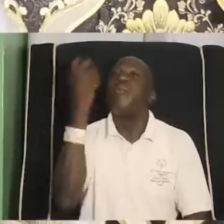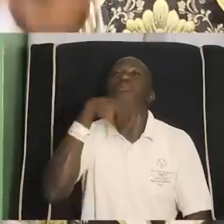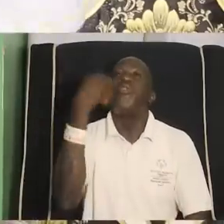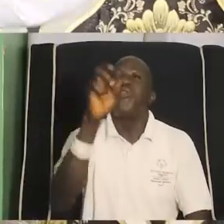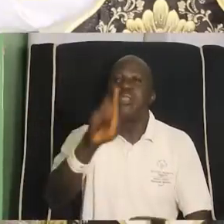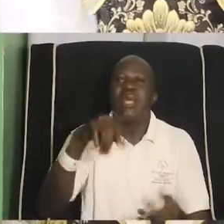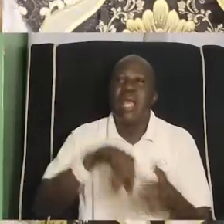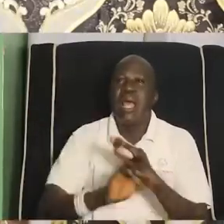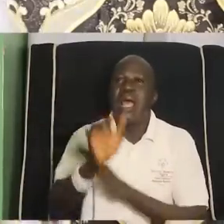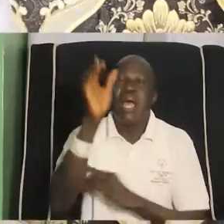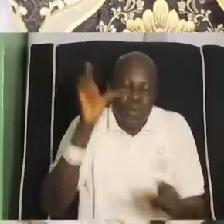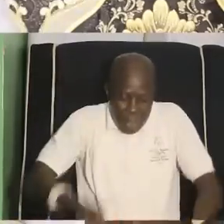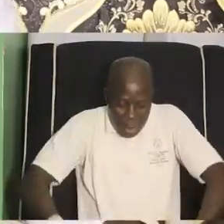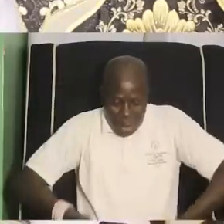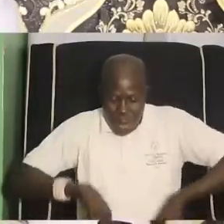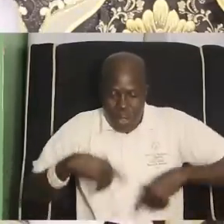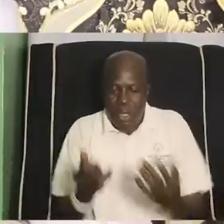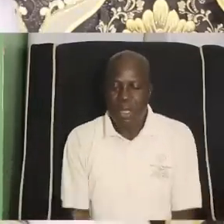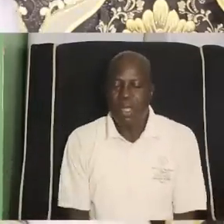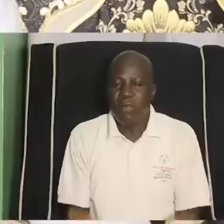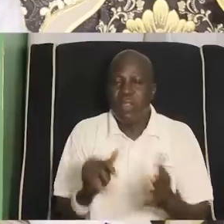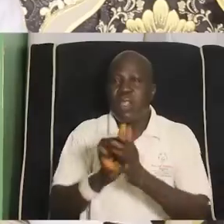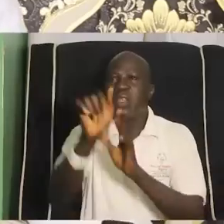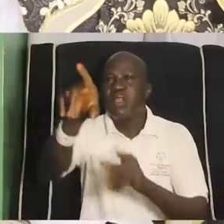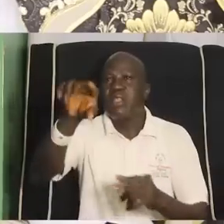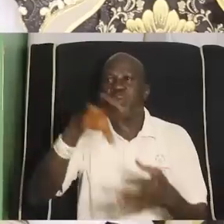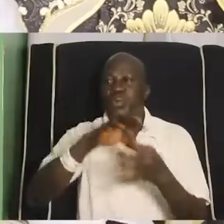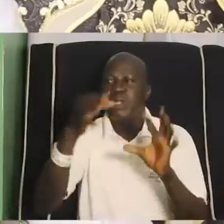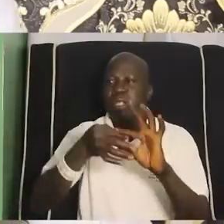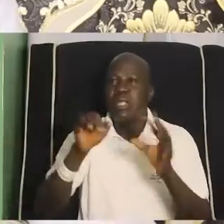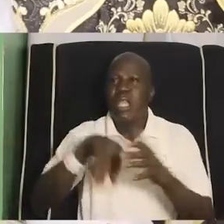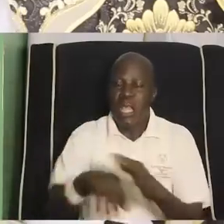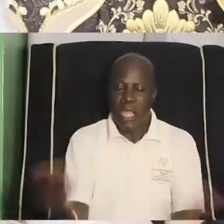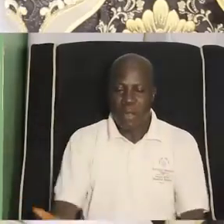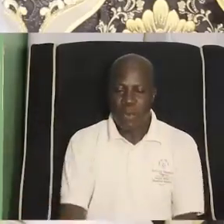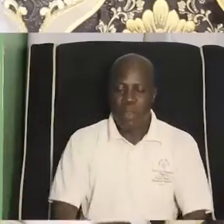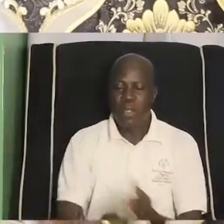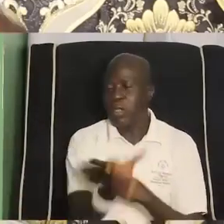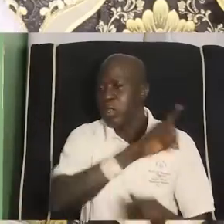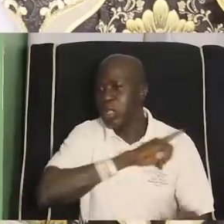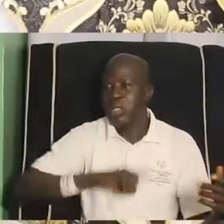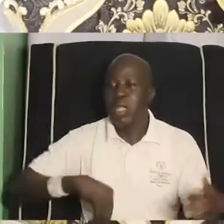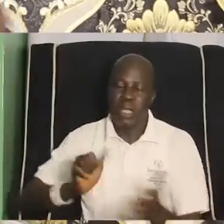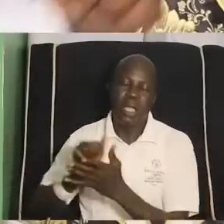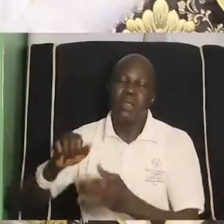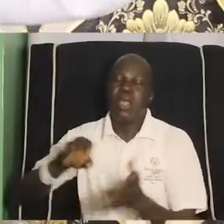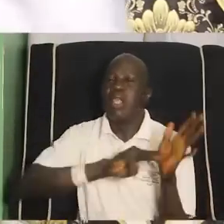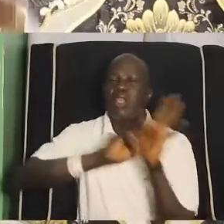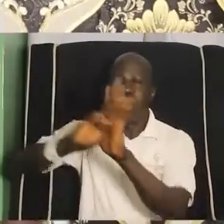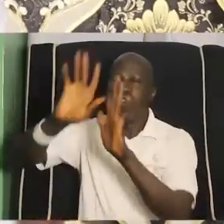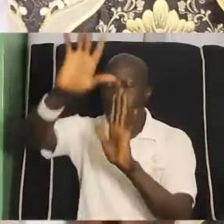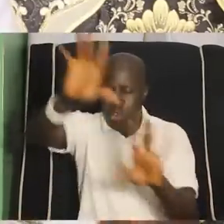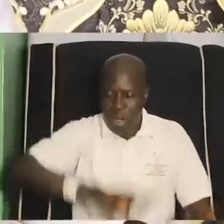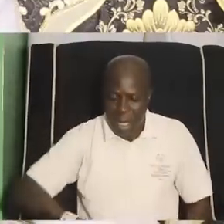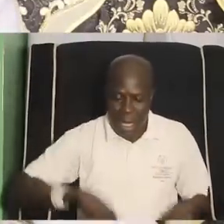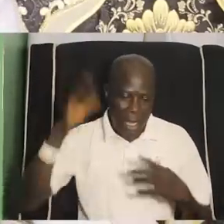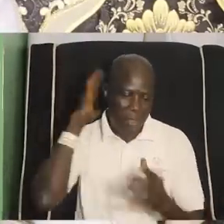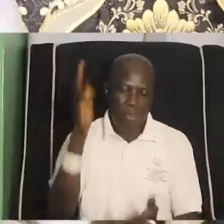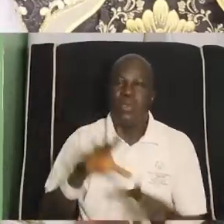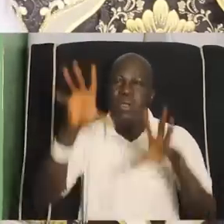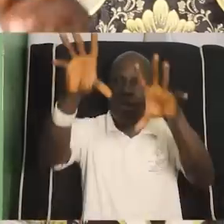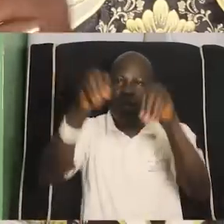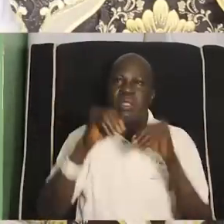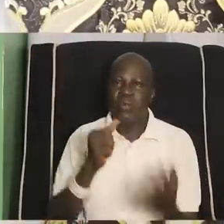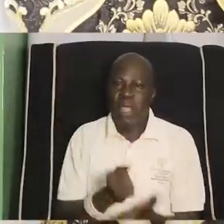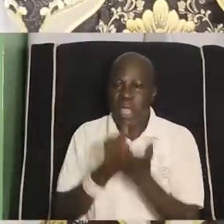to your life. As the Lord liveth and is living, before the Lord, the one that is there, your life will receive